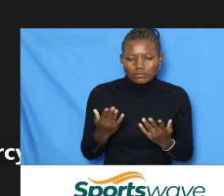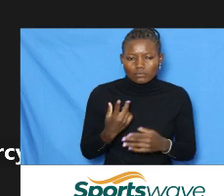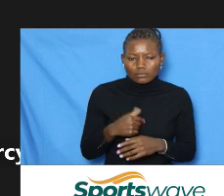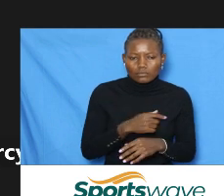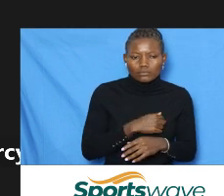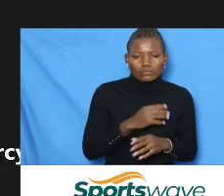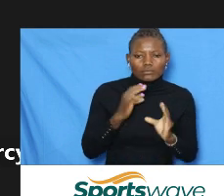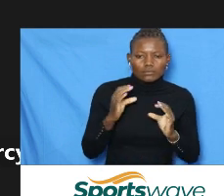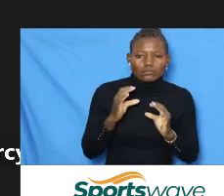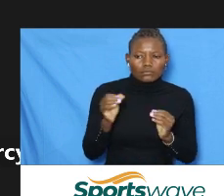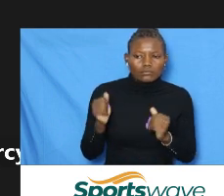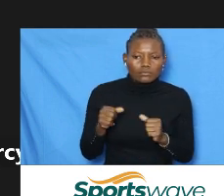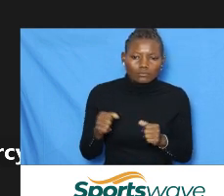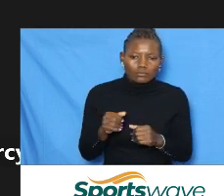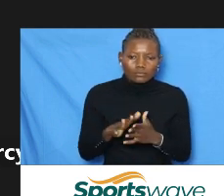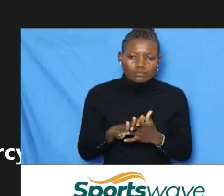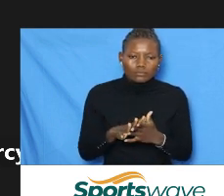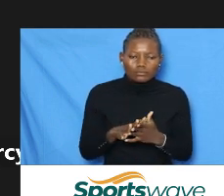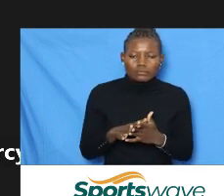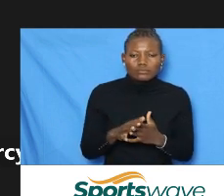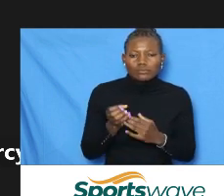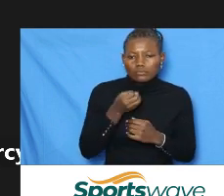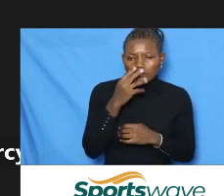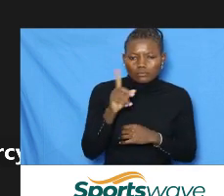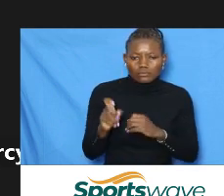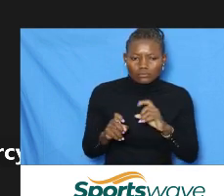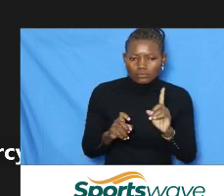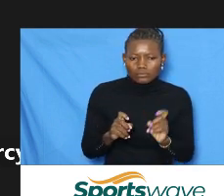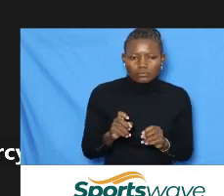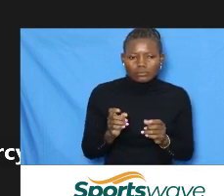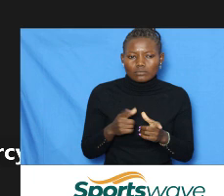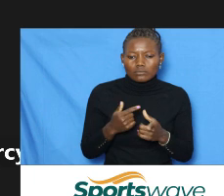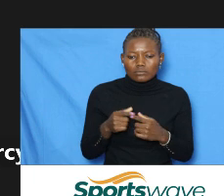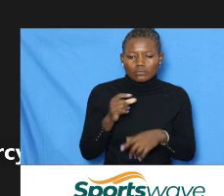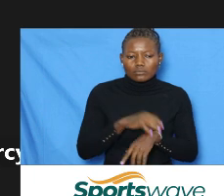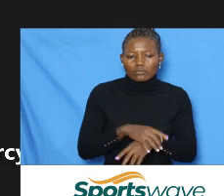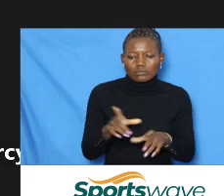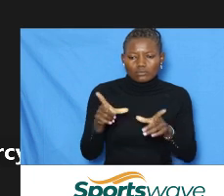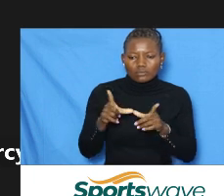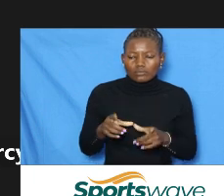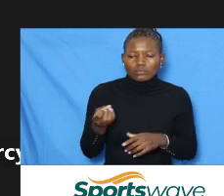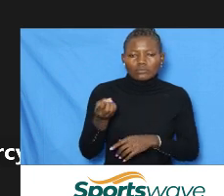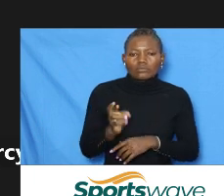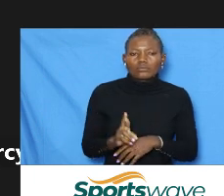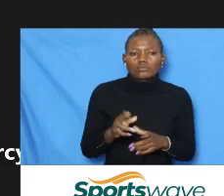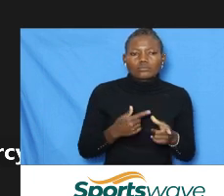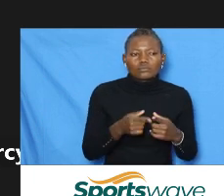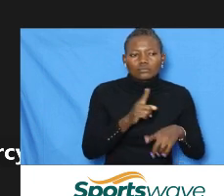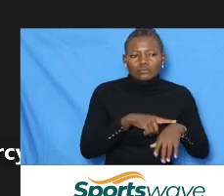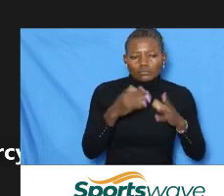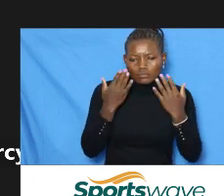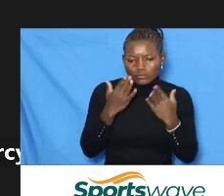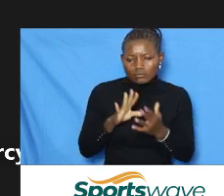coaches can fill in a questionnaire and get a certificate or get educated? And then once we've done that